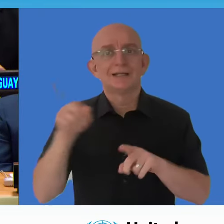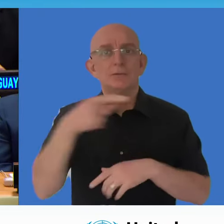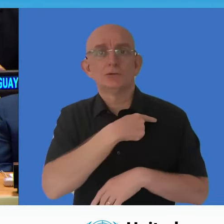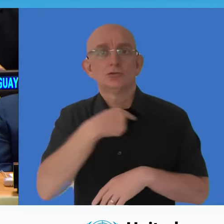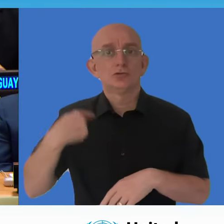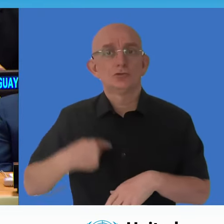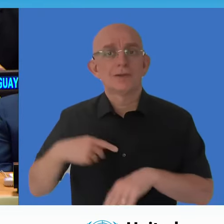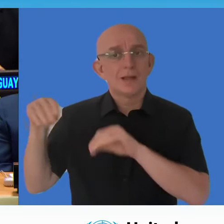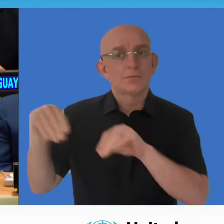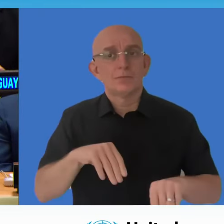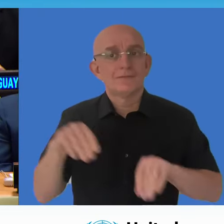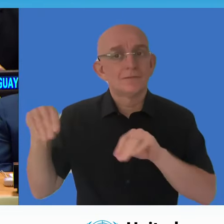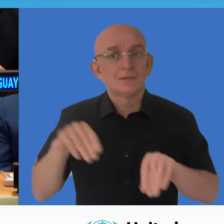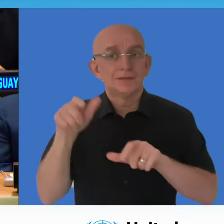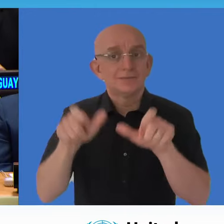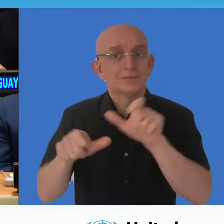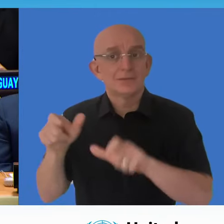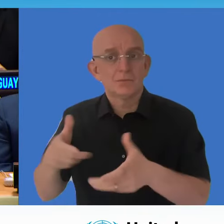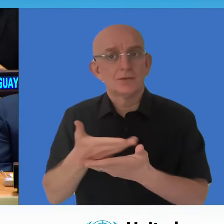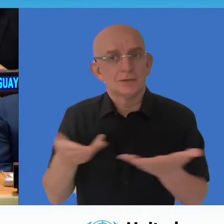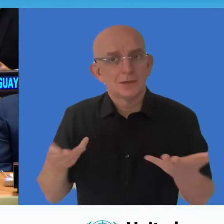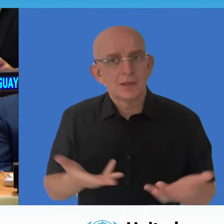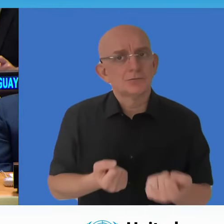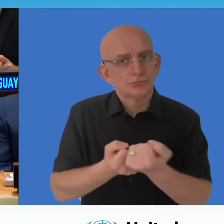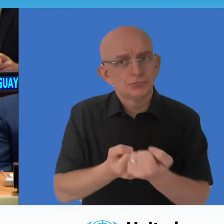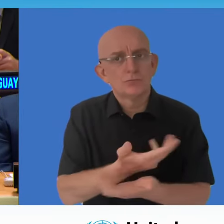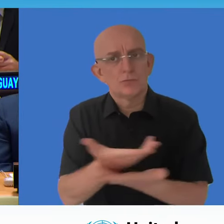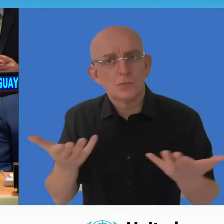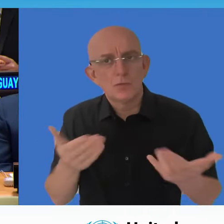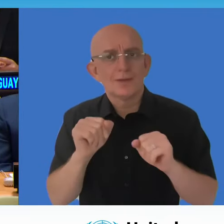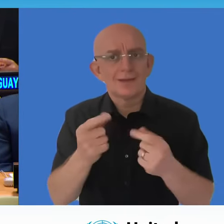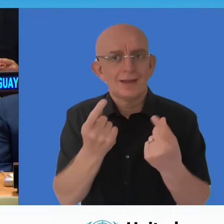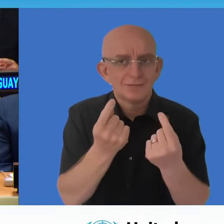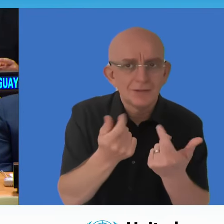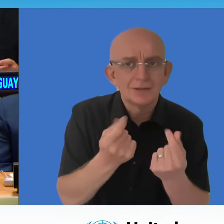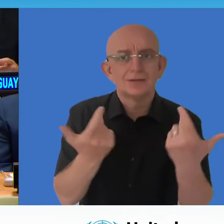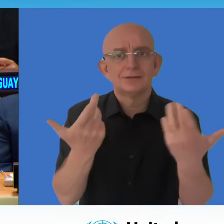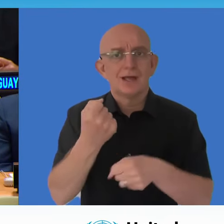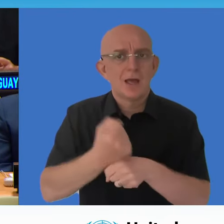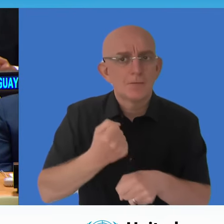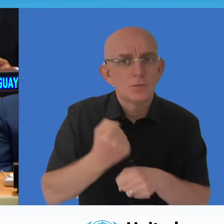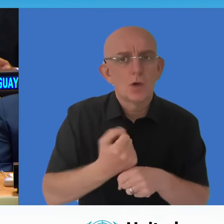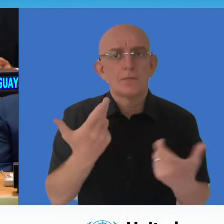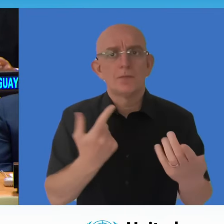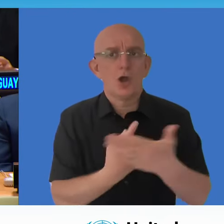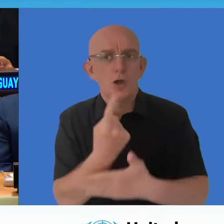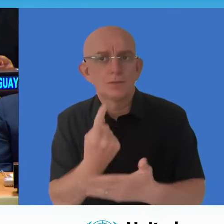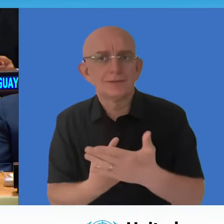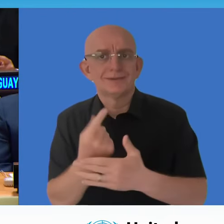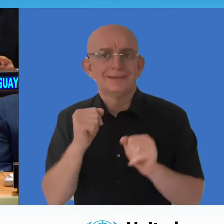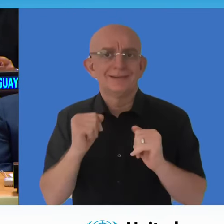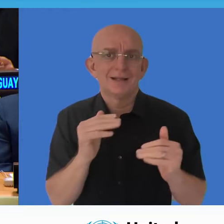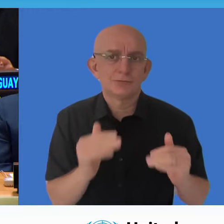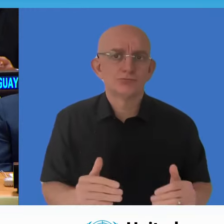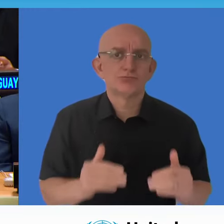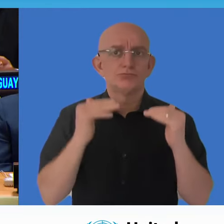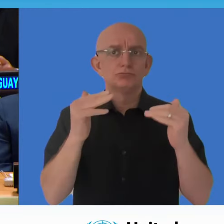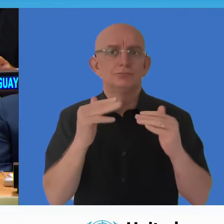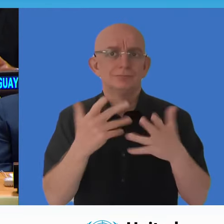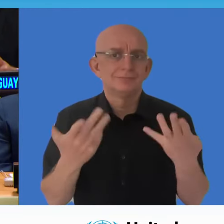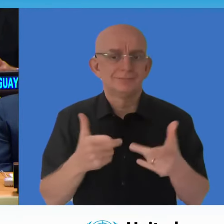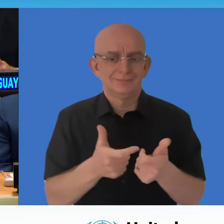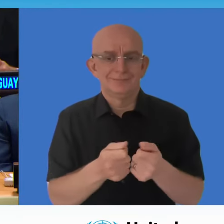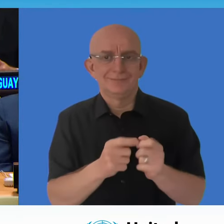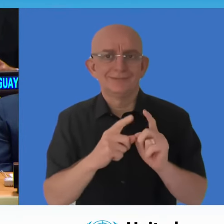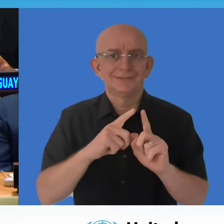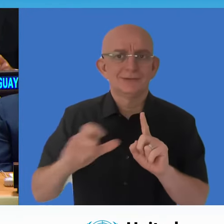and employment opportunities, by maximizing the digital platform for the youth. Lastly, by investing in the youth